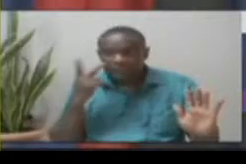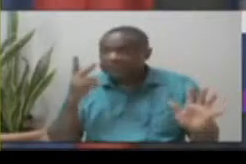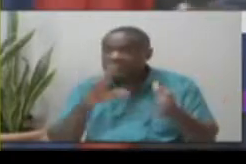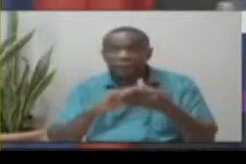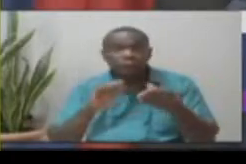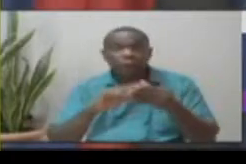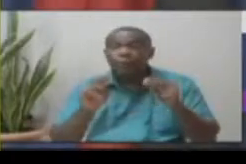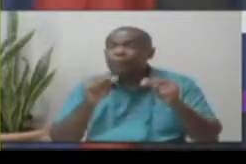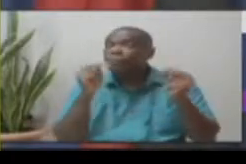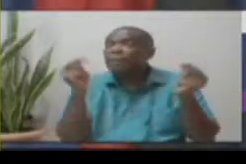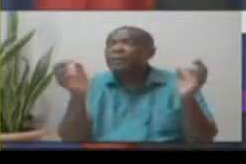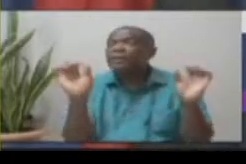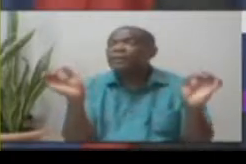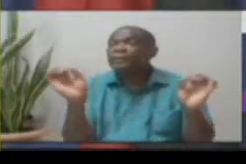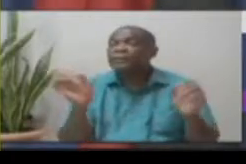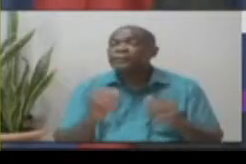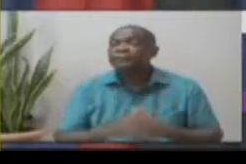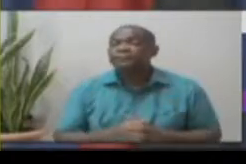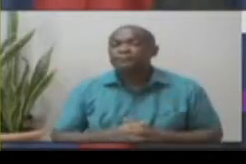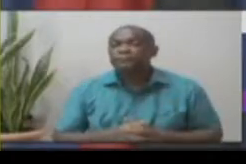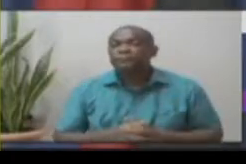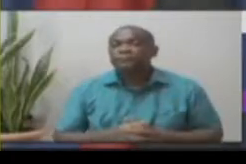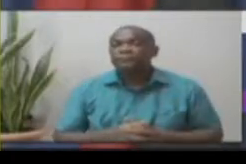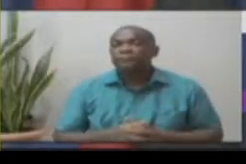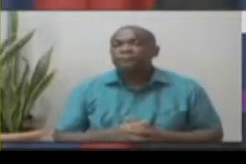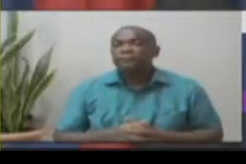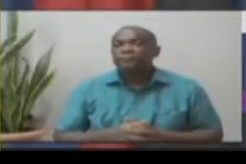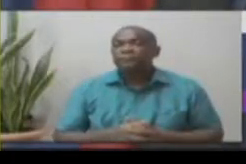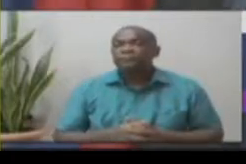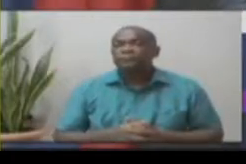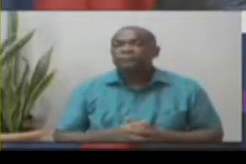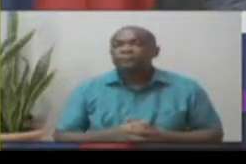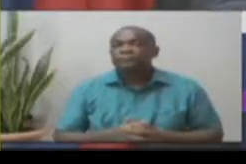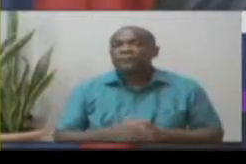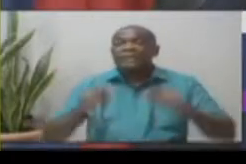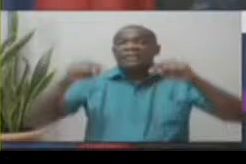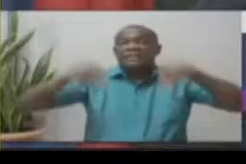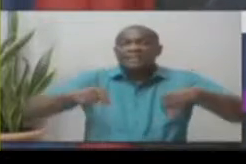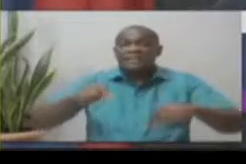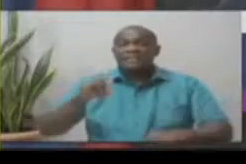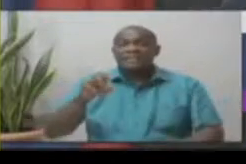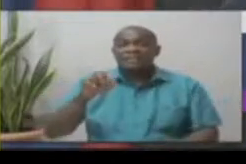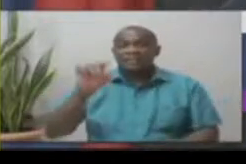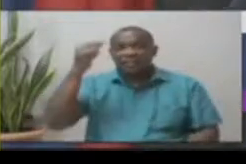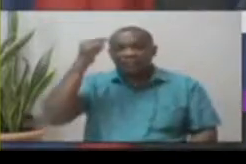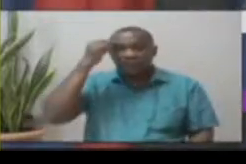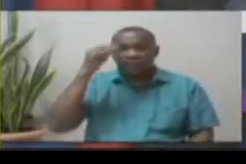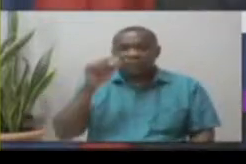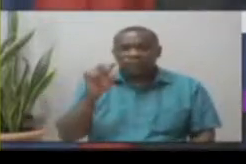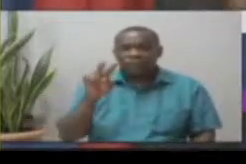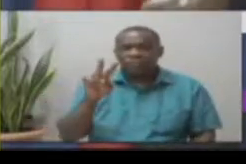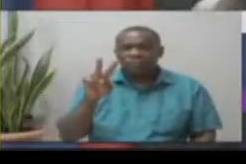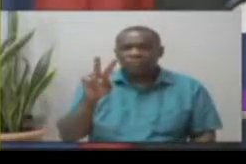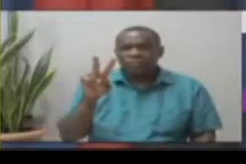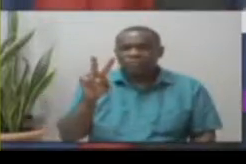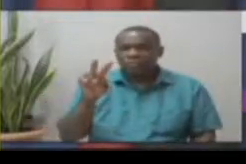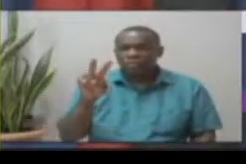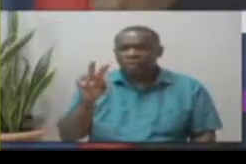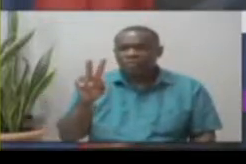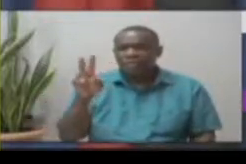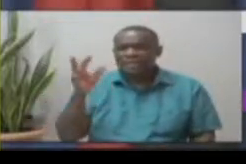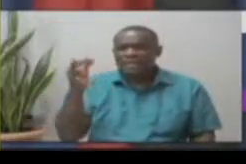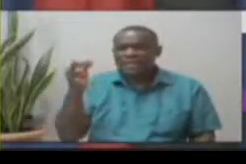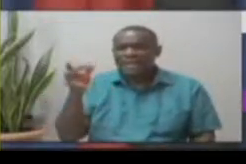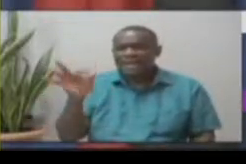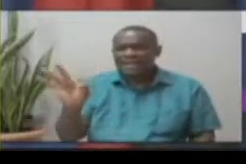We built it for $225 million. This government built it for $219 million, as a matter of fact. The contract was for $225. It was built